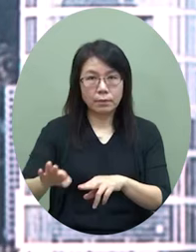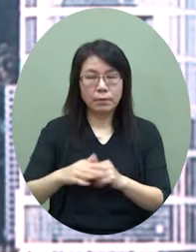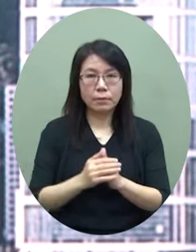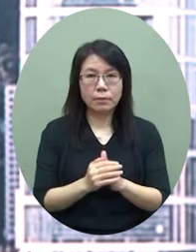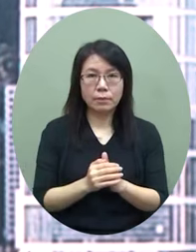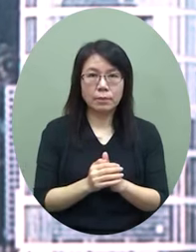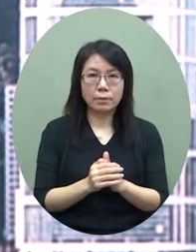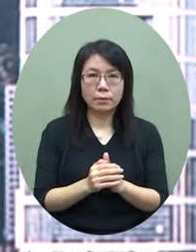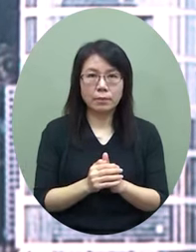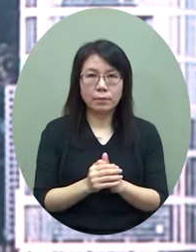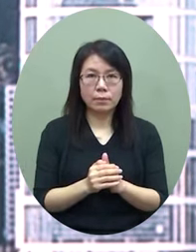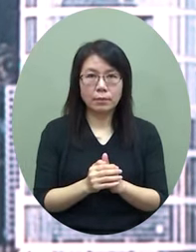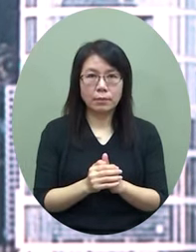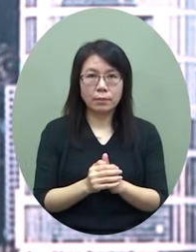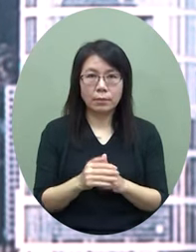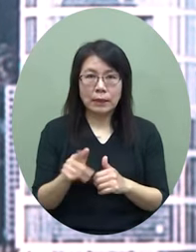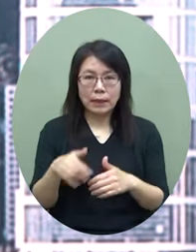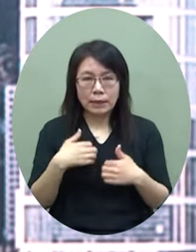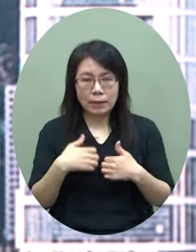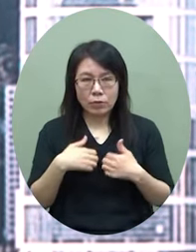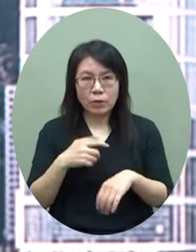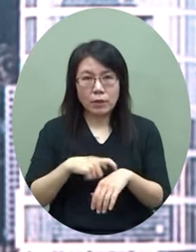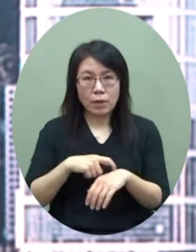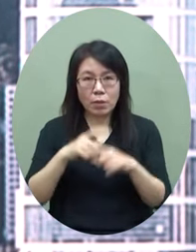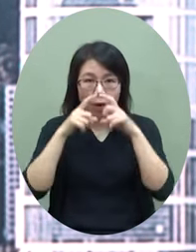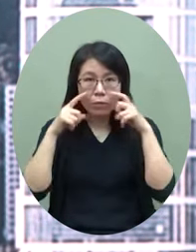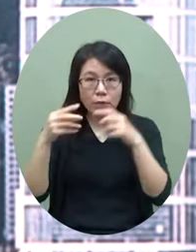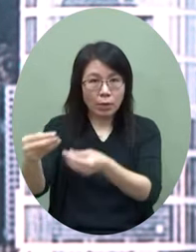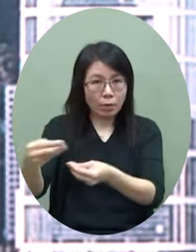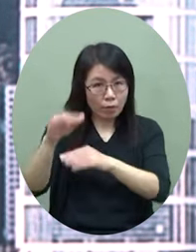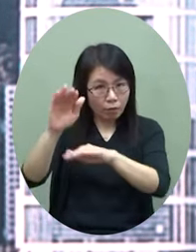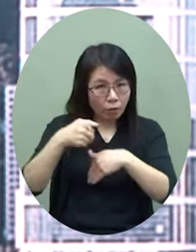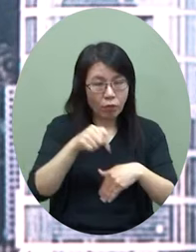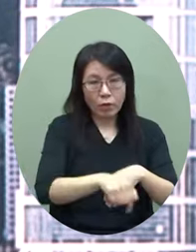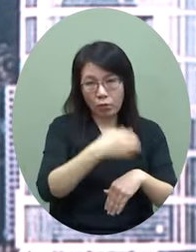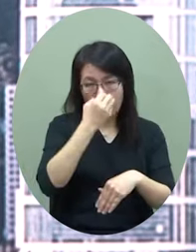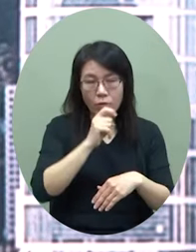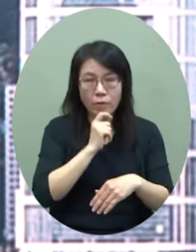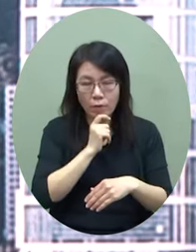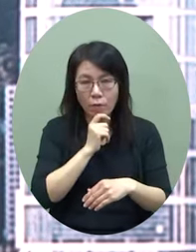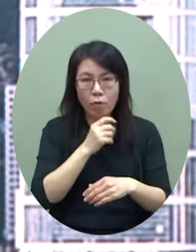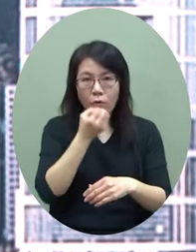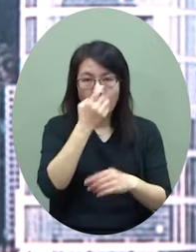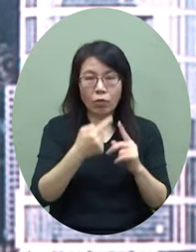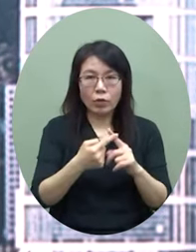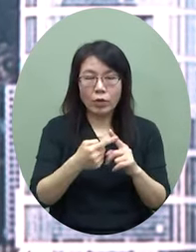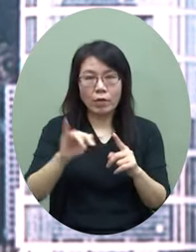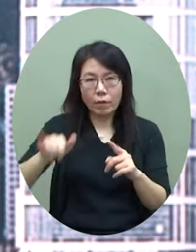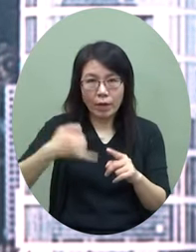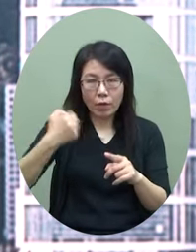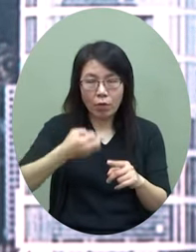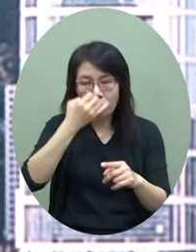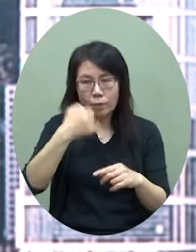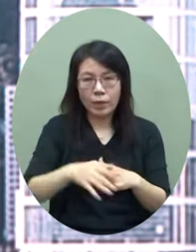take back Hong Kong people from Wuhan from all over the worldand building this wonderful interim hospital for